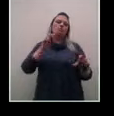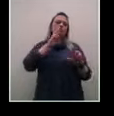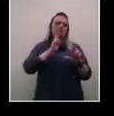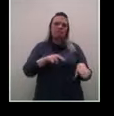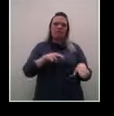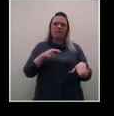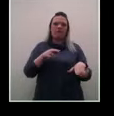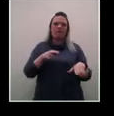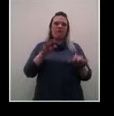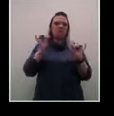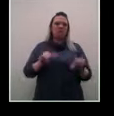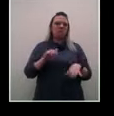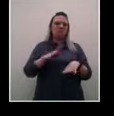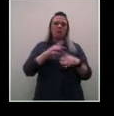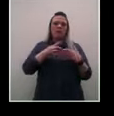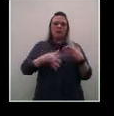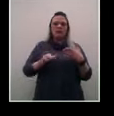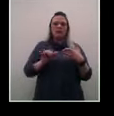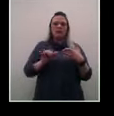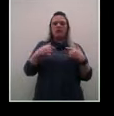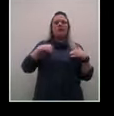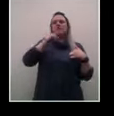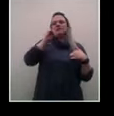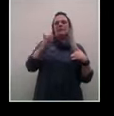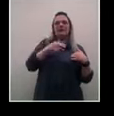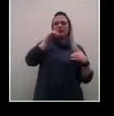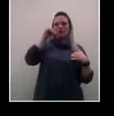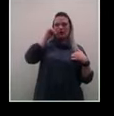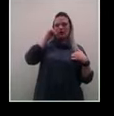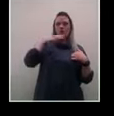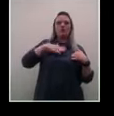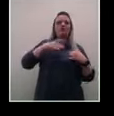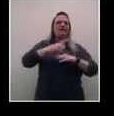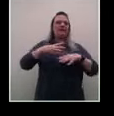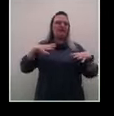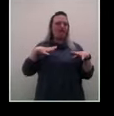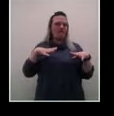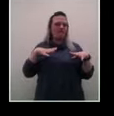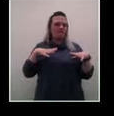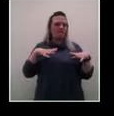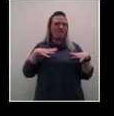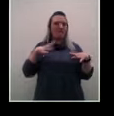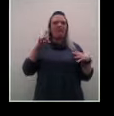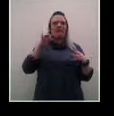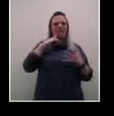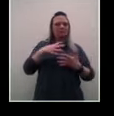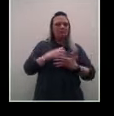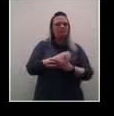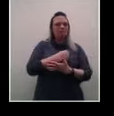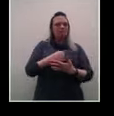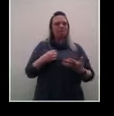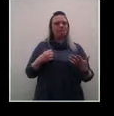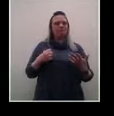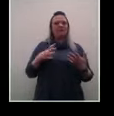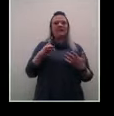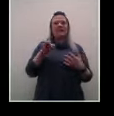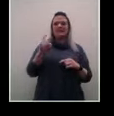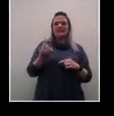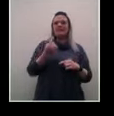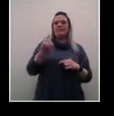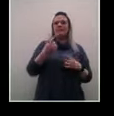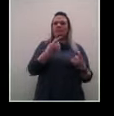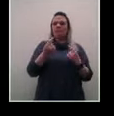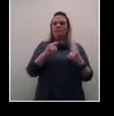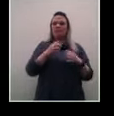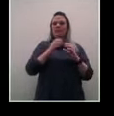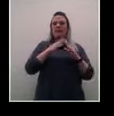on the weekends. We were here, well, I wasn't here yesterday. Yesterday was my day off. I did take advantage of it, and I did something I needed to do in my house,